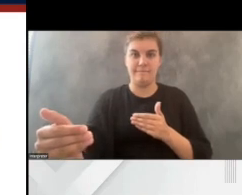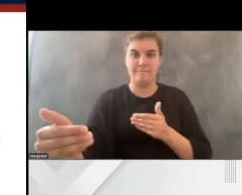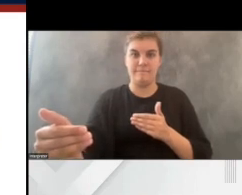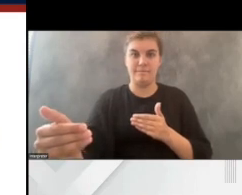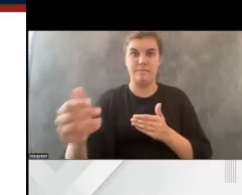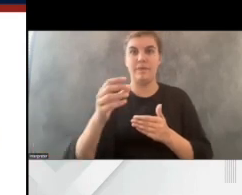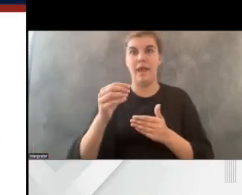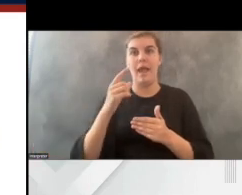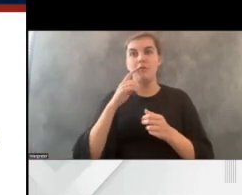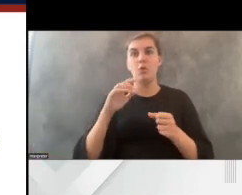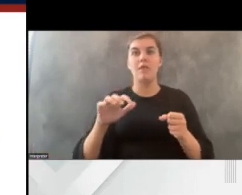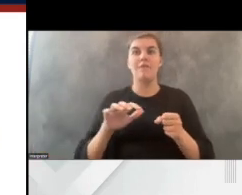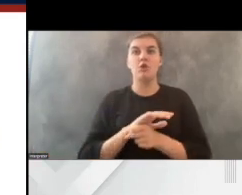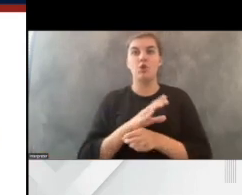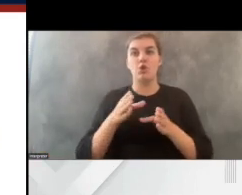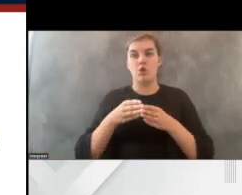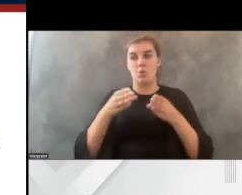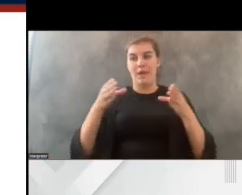crosswalk.